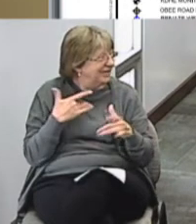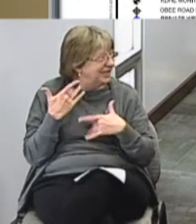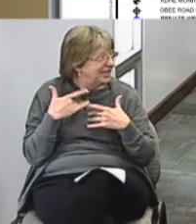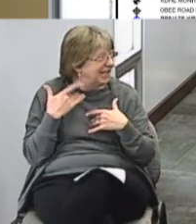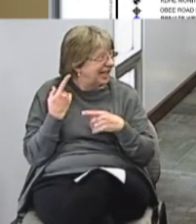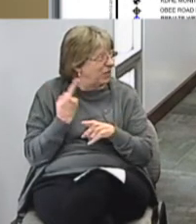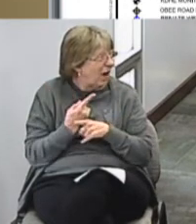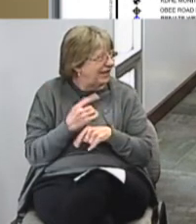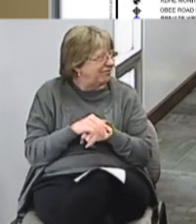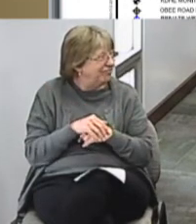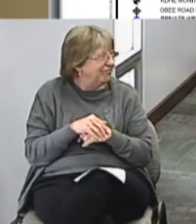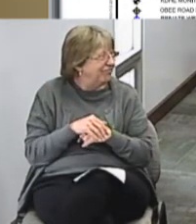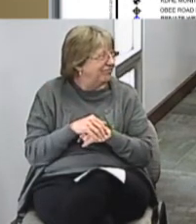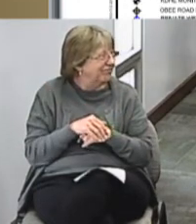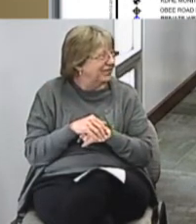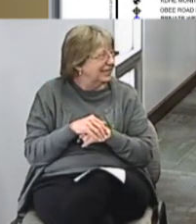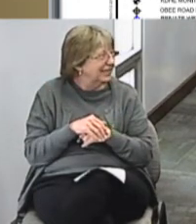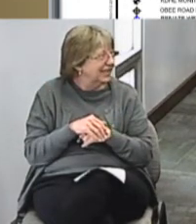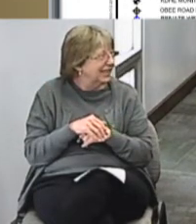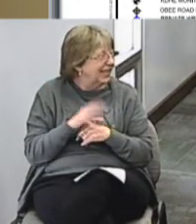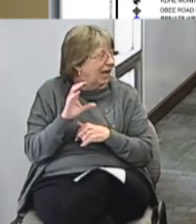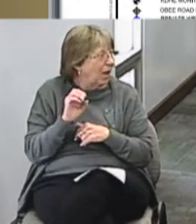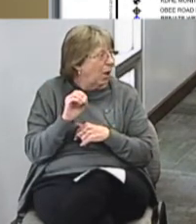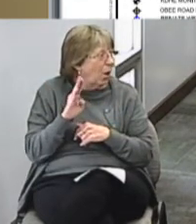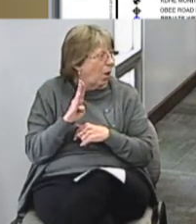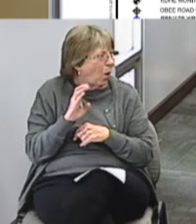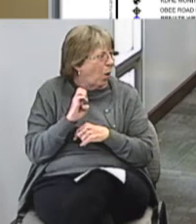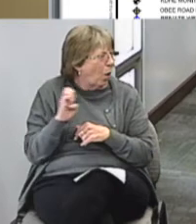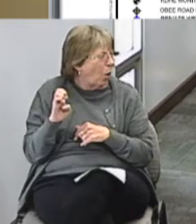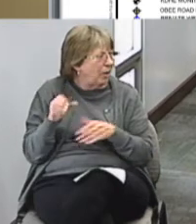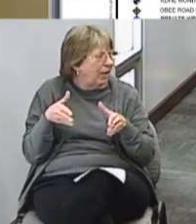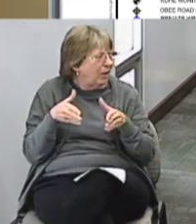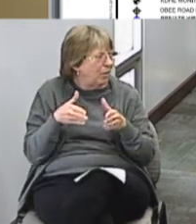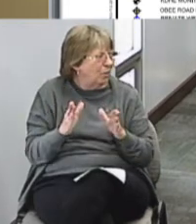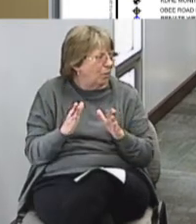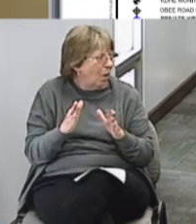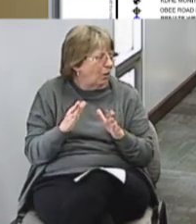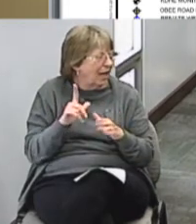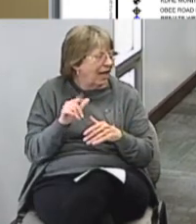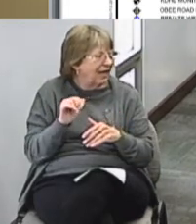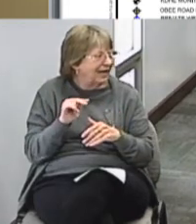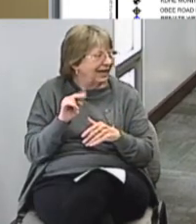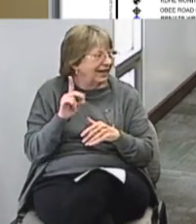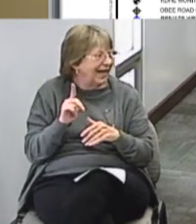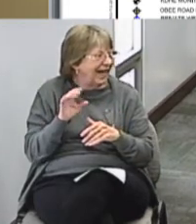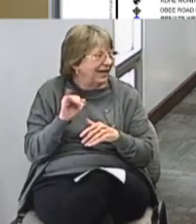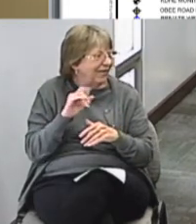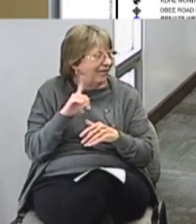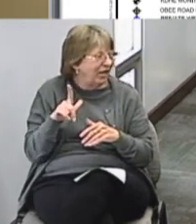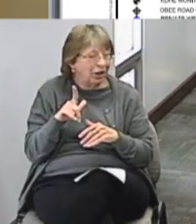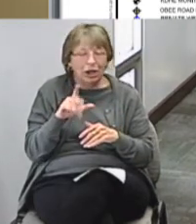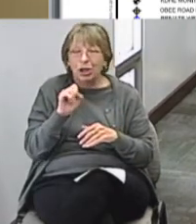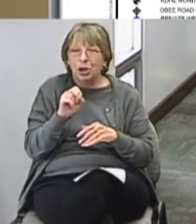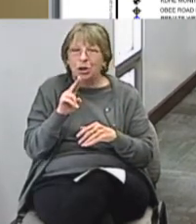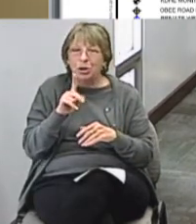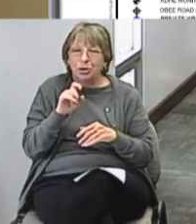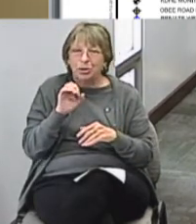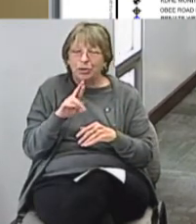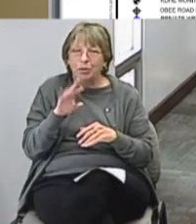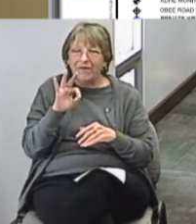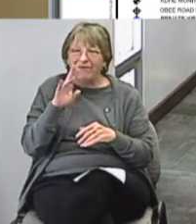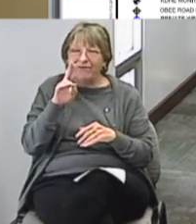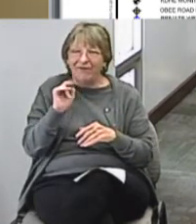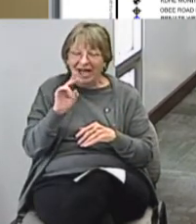true. The Obie Road Landfill Superfund site. Up on the screen is a